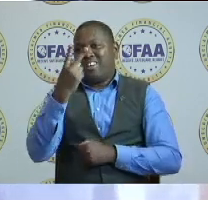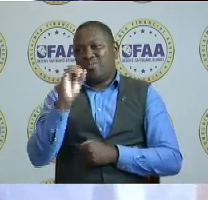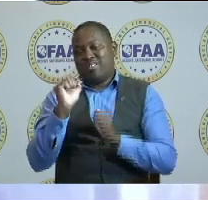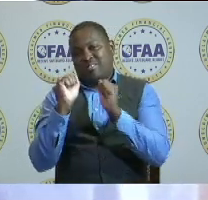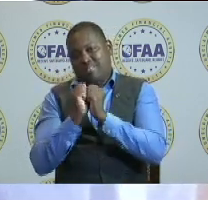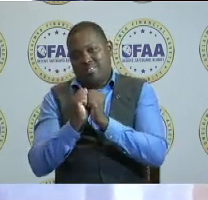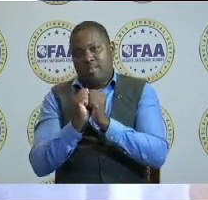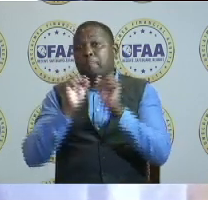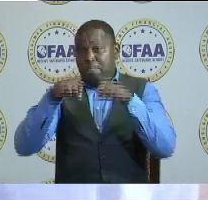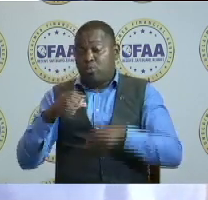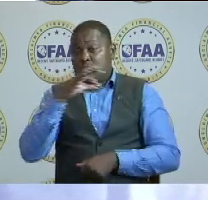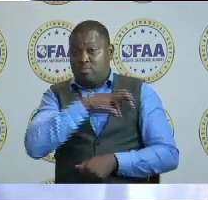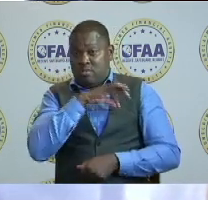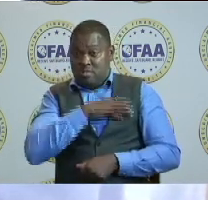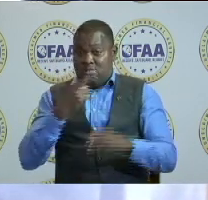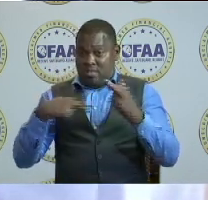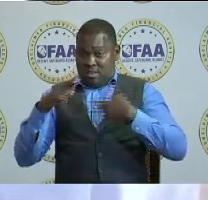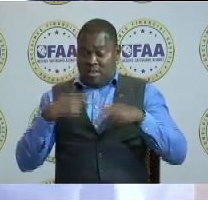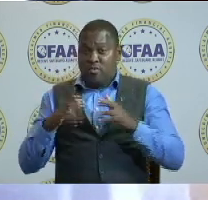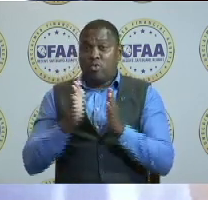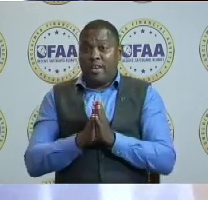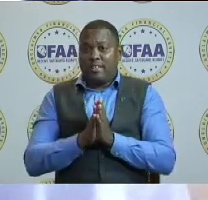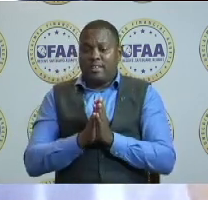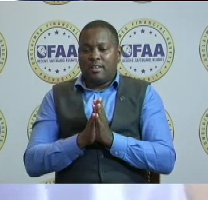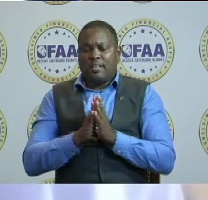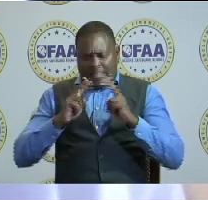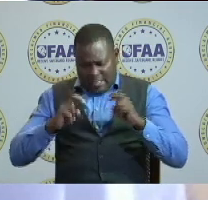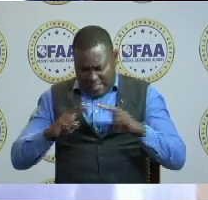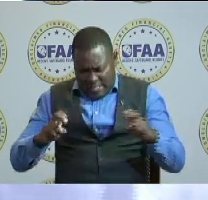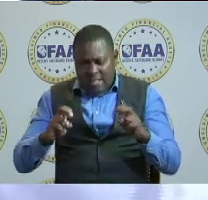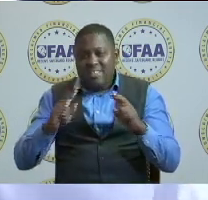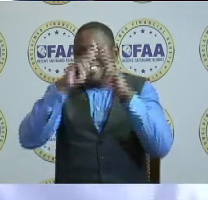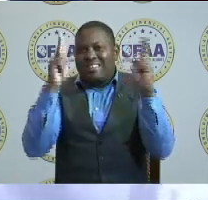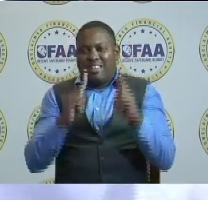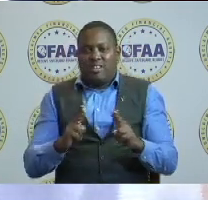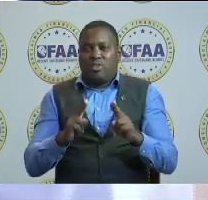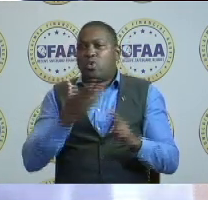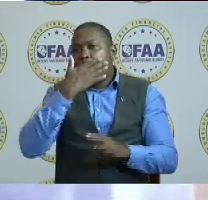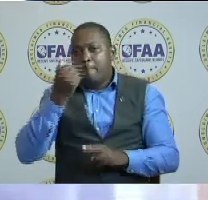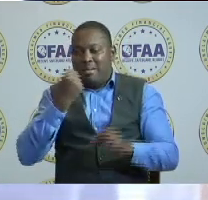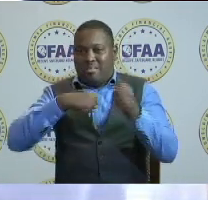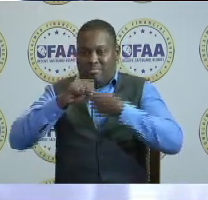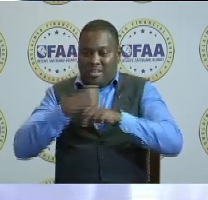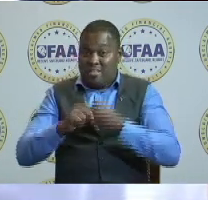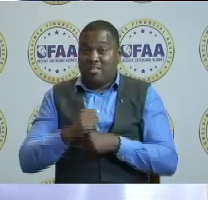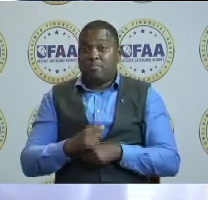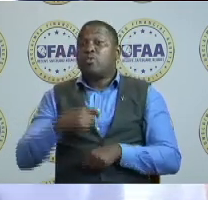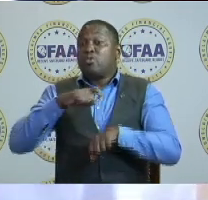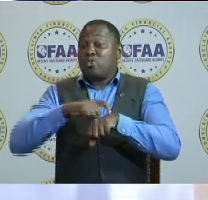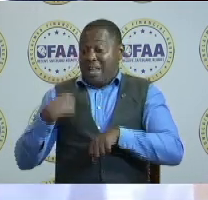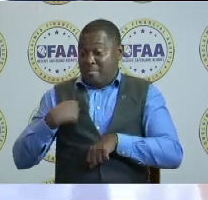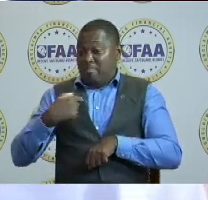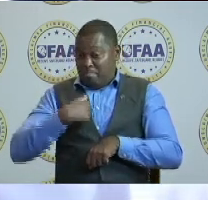should benefit from desk review and study of the international best practices. And this is something that whenever I've engaged with the